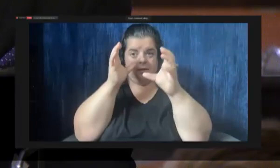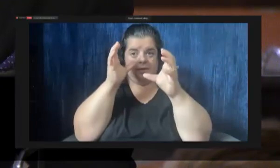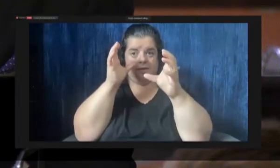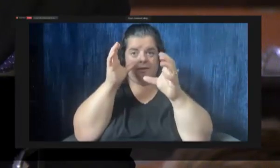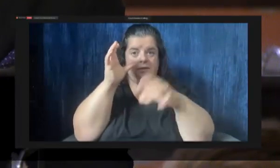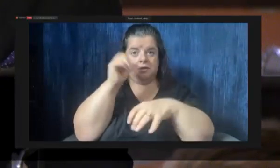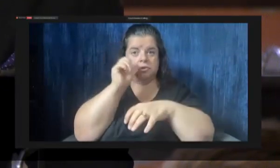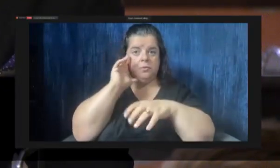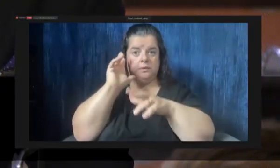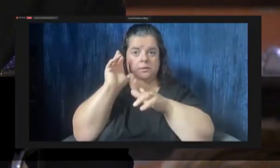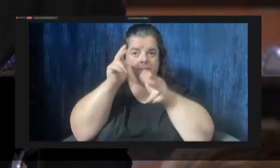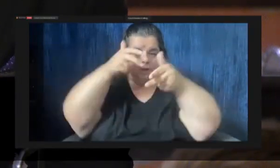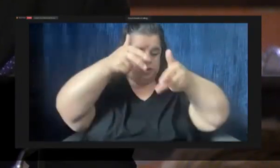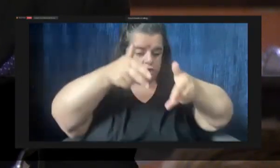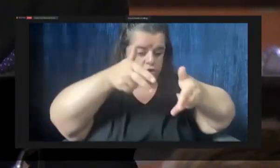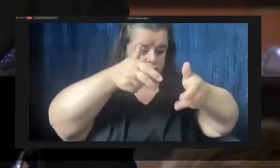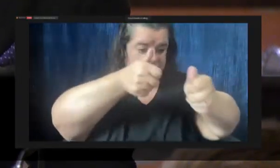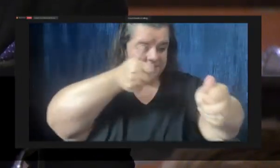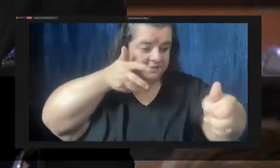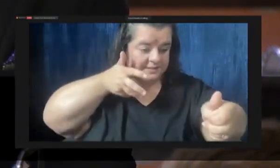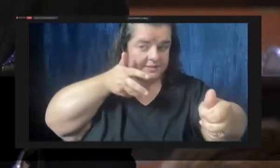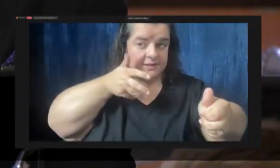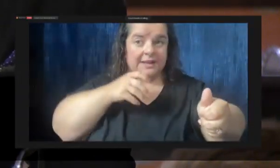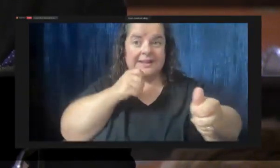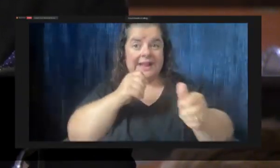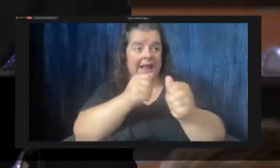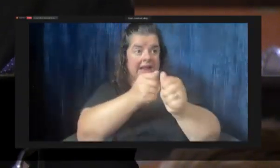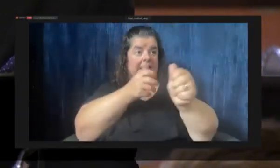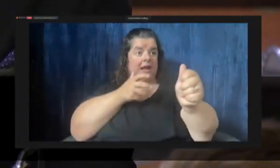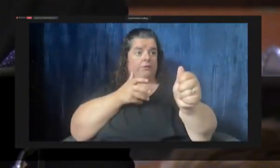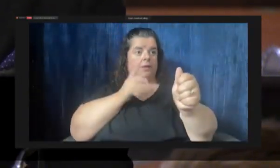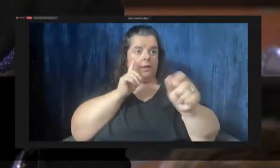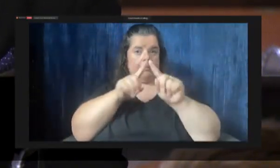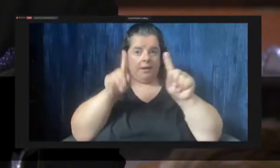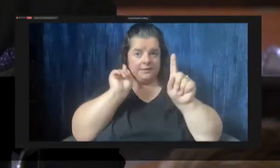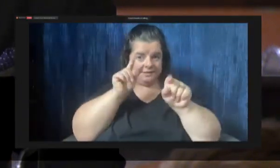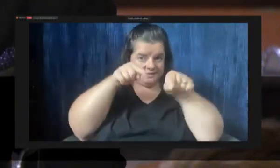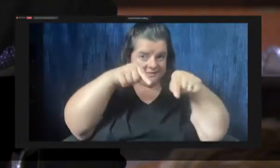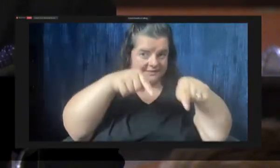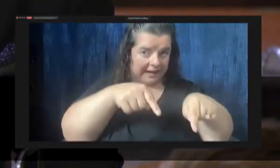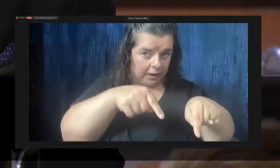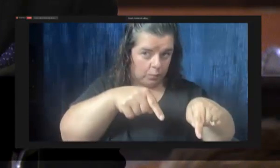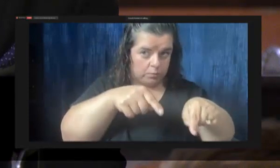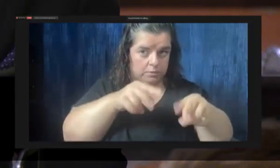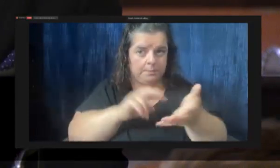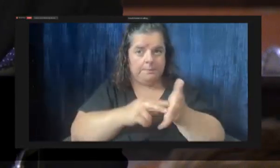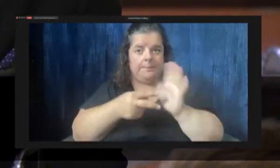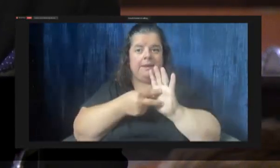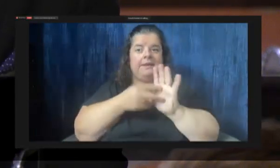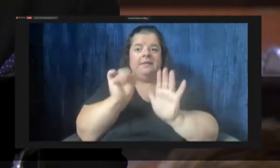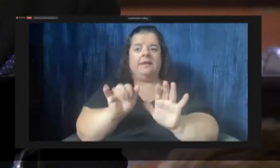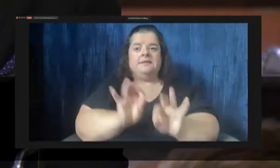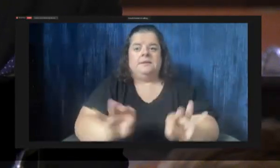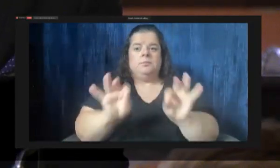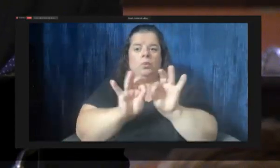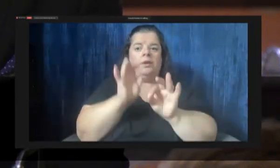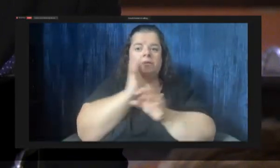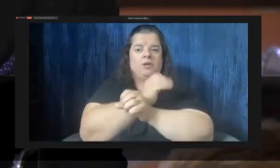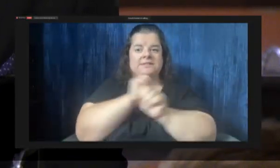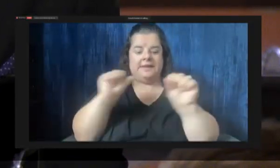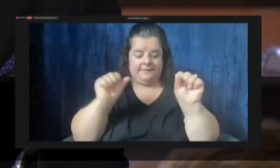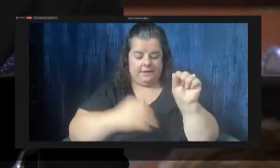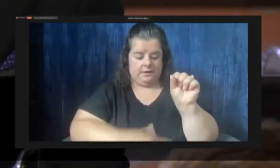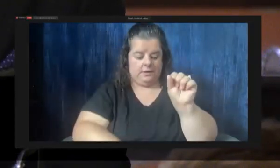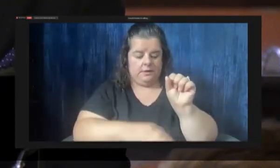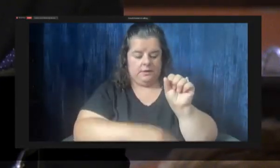shooting down, not laterally. Right, which also is an important safety precaution in a